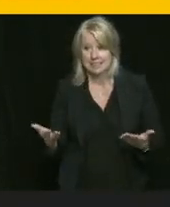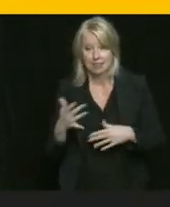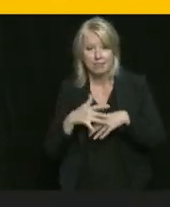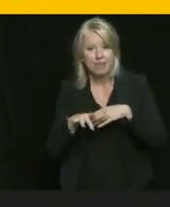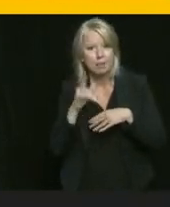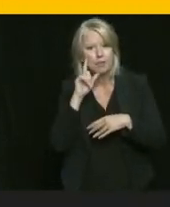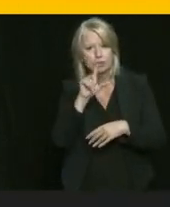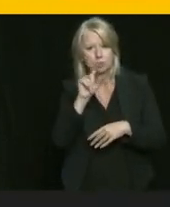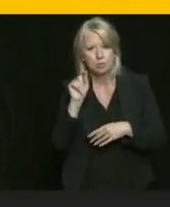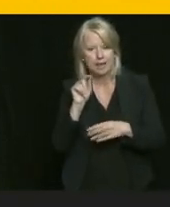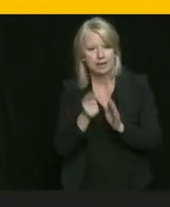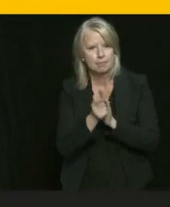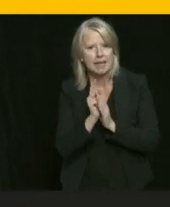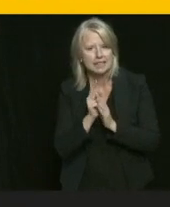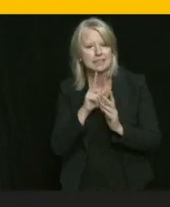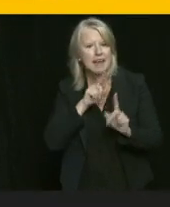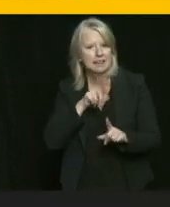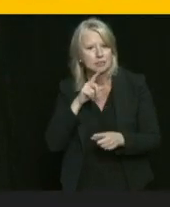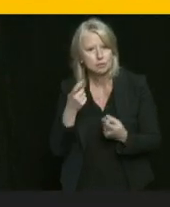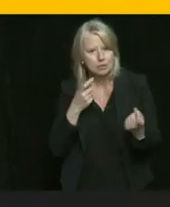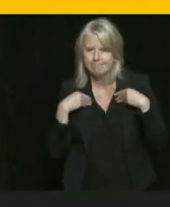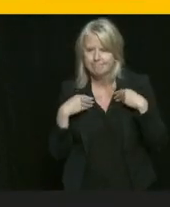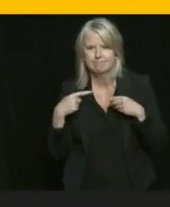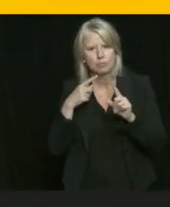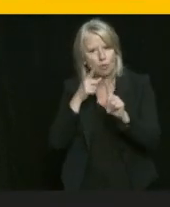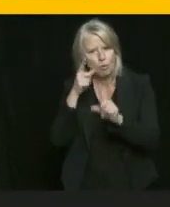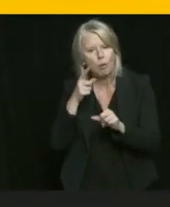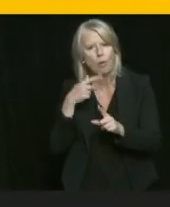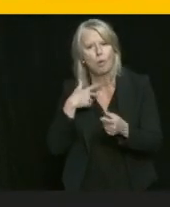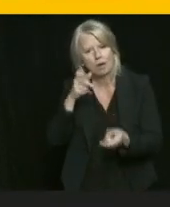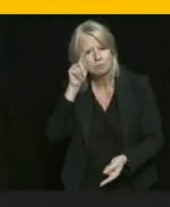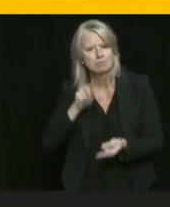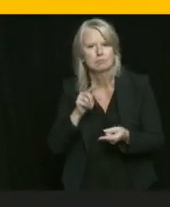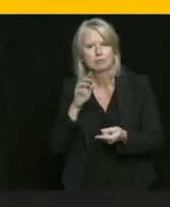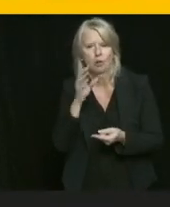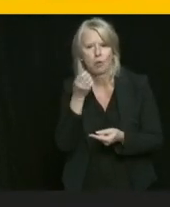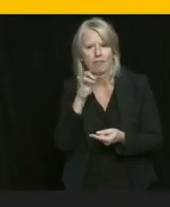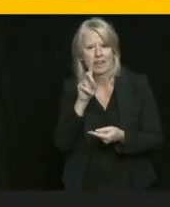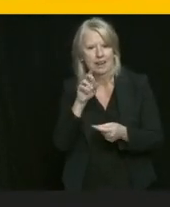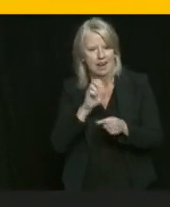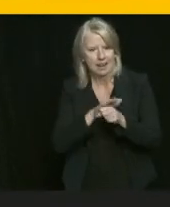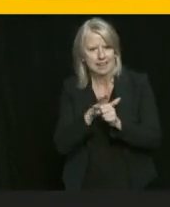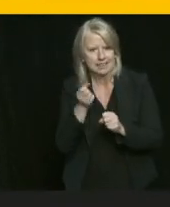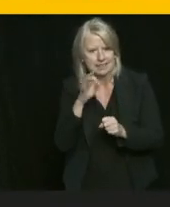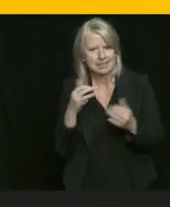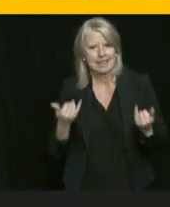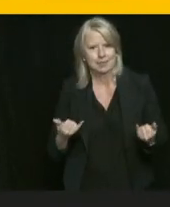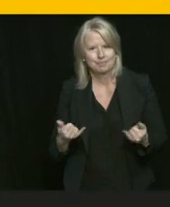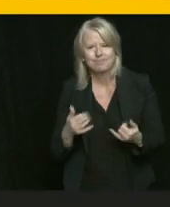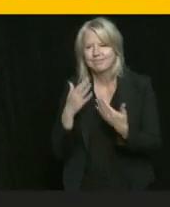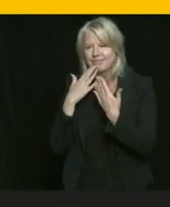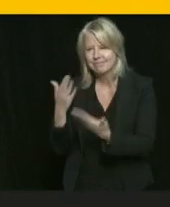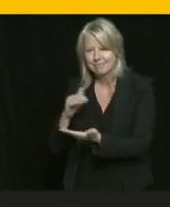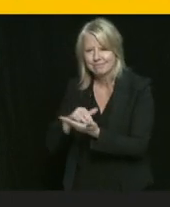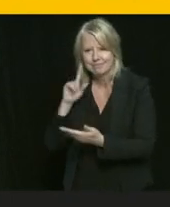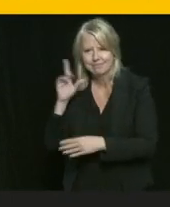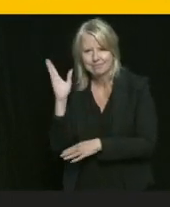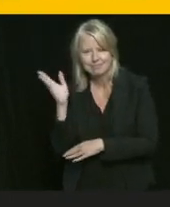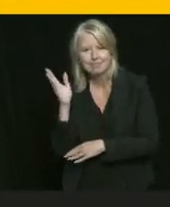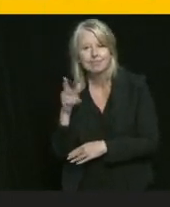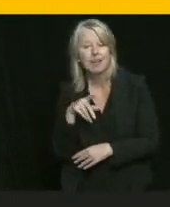question period, and Ministers Usen, Minister Miller, and doctors will remain down together. Thank you, doctors, for this presentation. The Prime Minister will